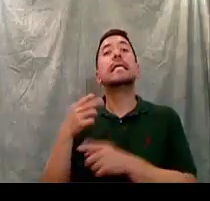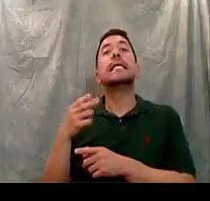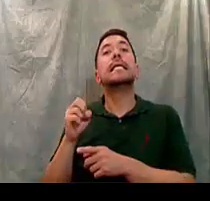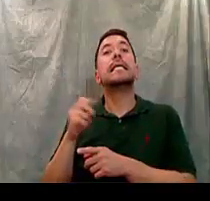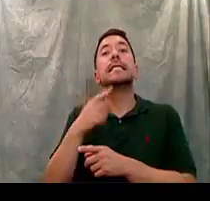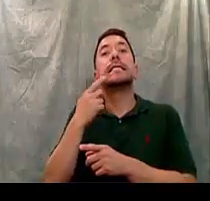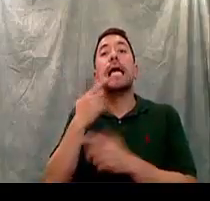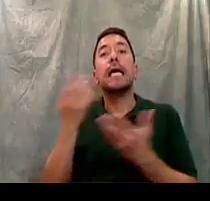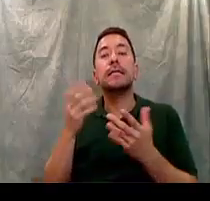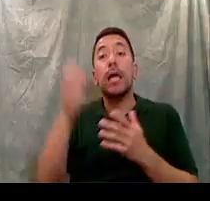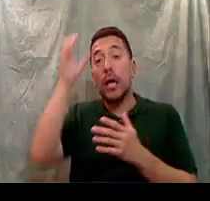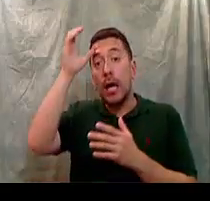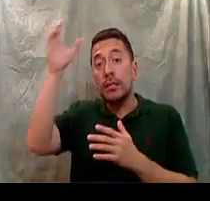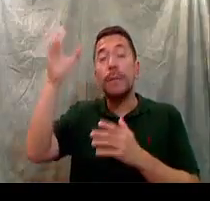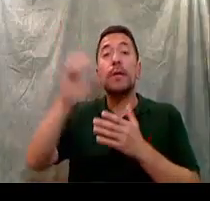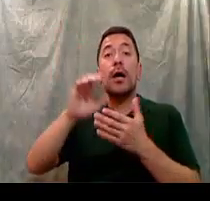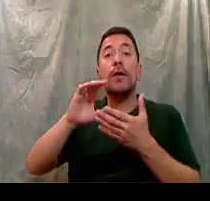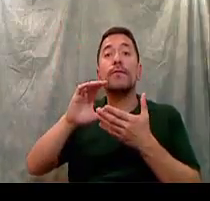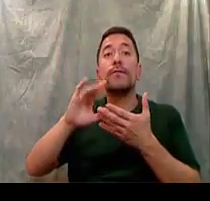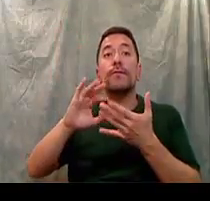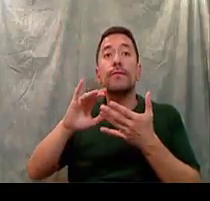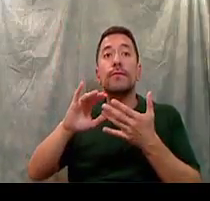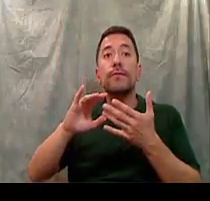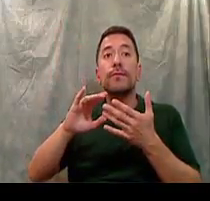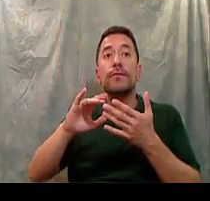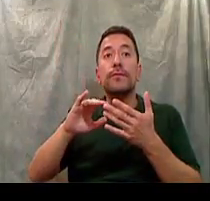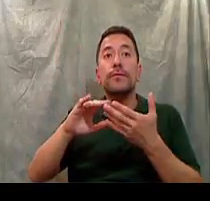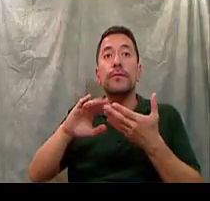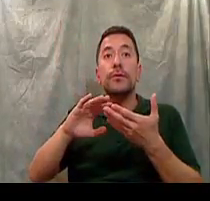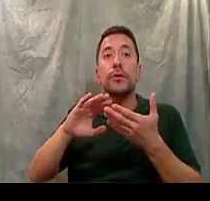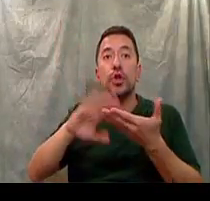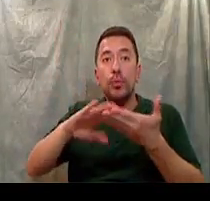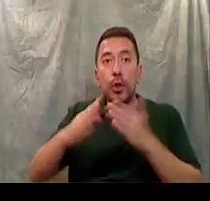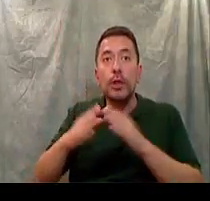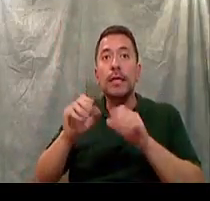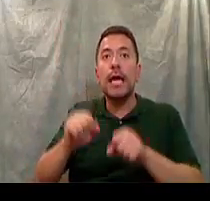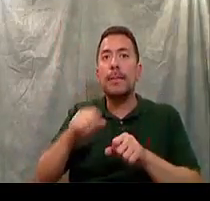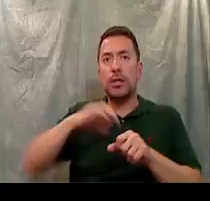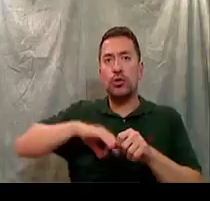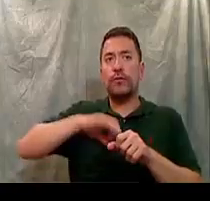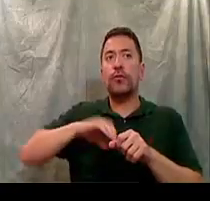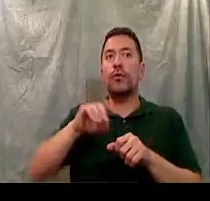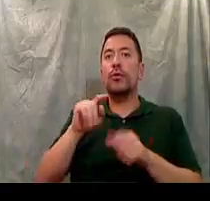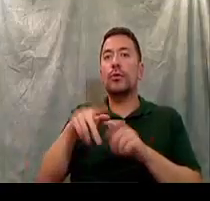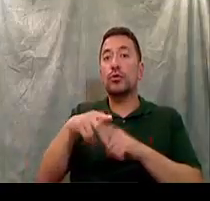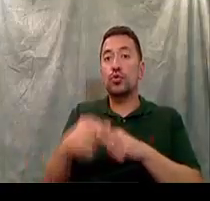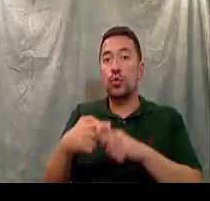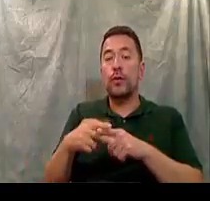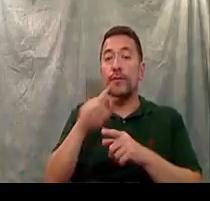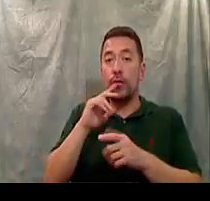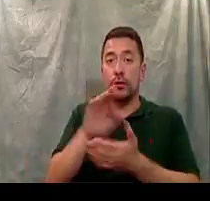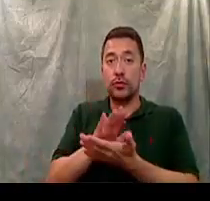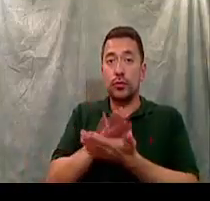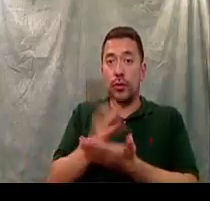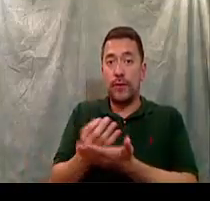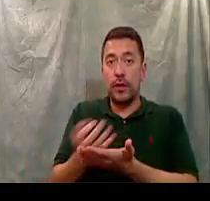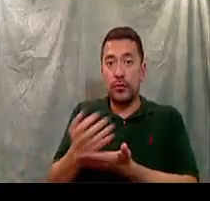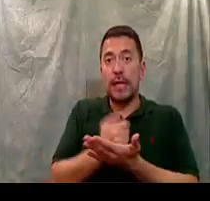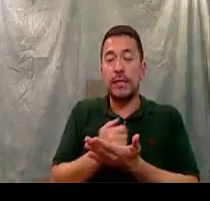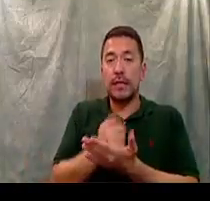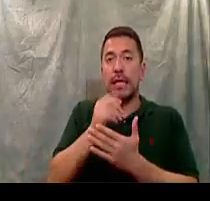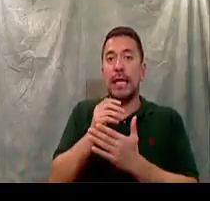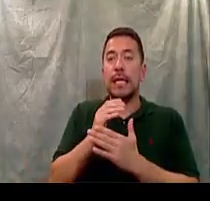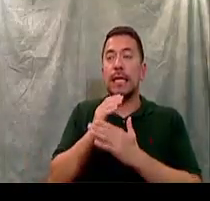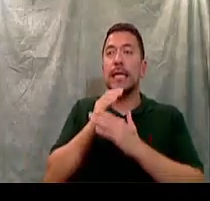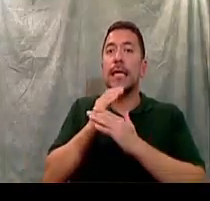of community can be a useful tool in some instances, like the case of school fundraising. It can actually inhibit the realization of